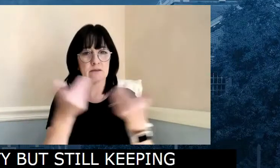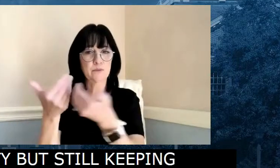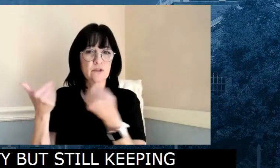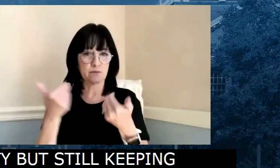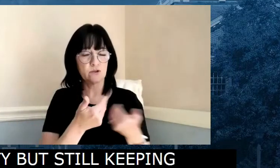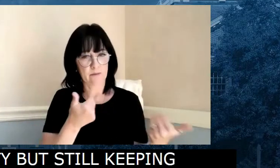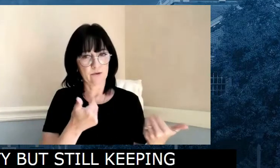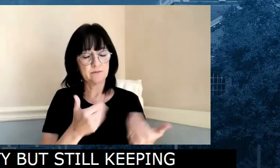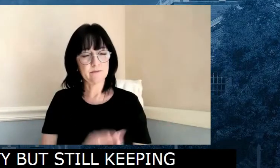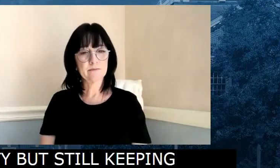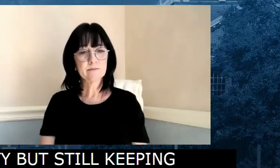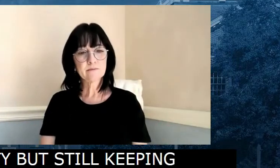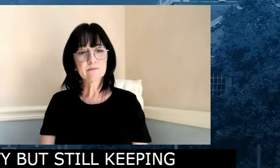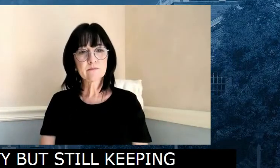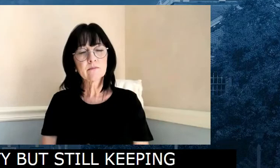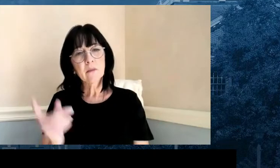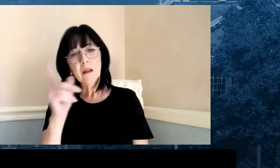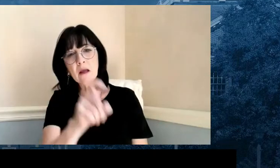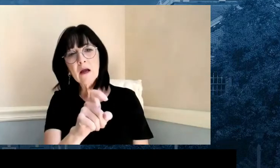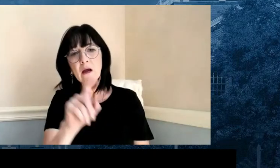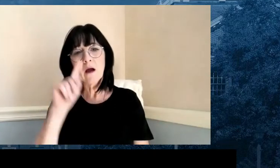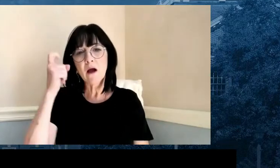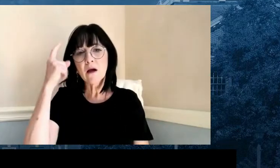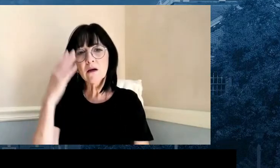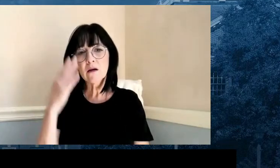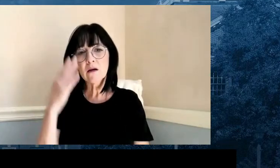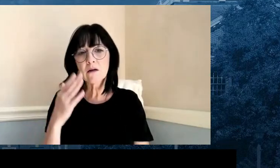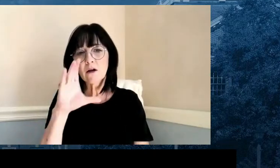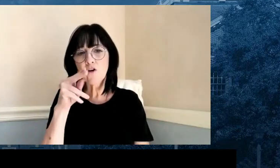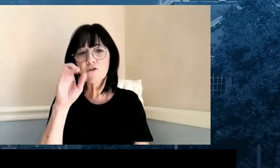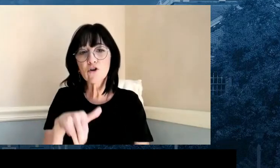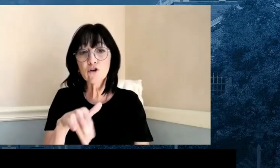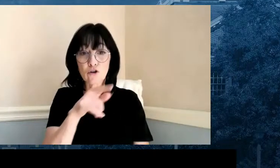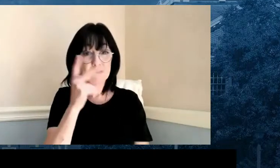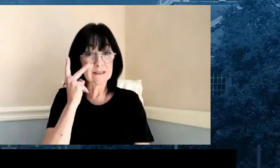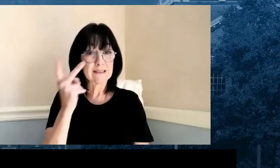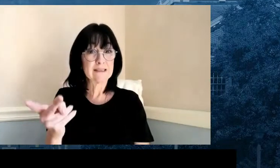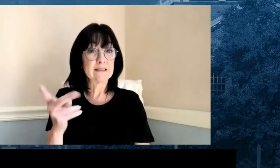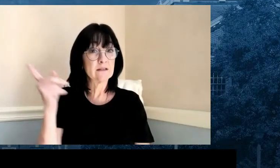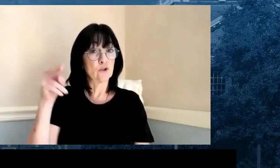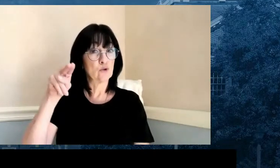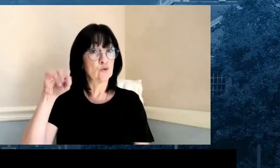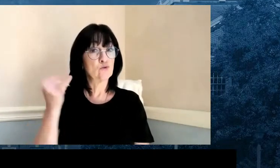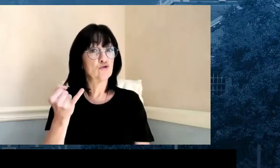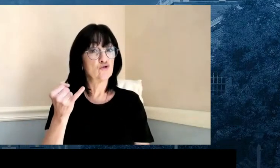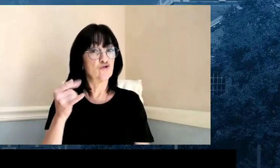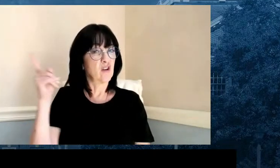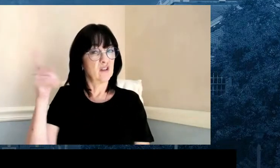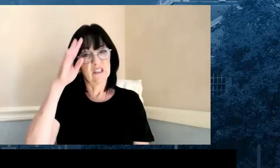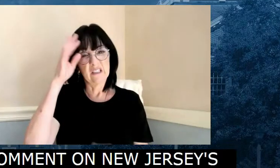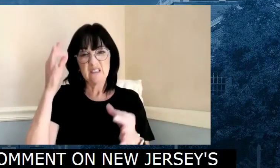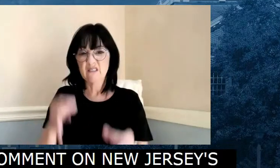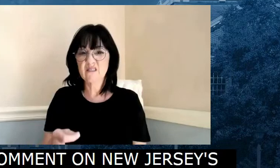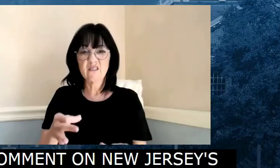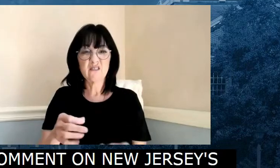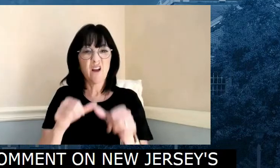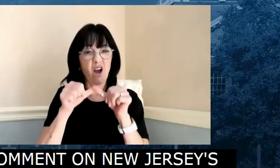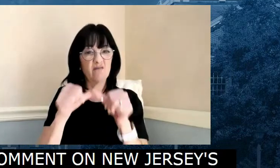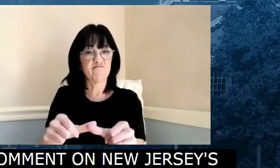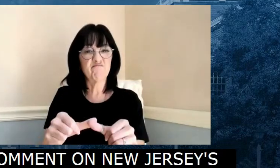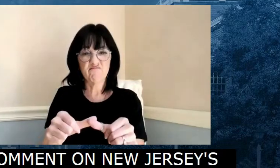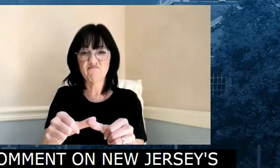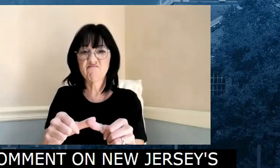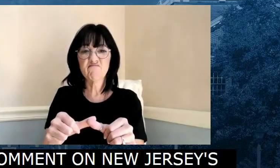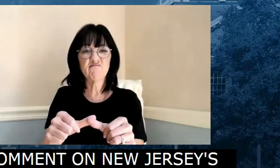And then Governor Carney, any comment on New Jersey's move to keep the mask mandate for indoor settings?